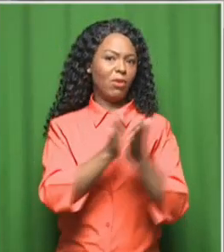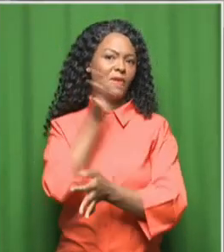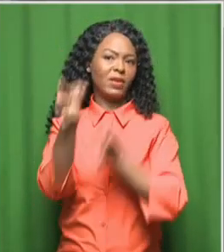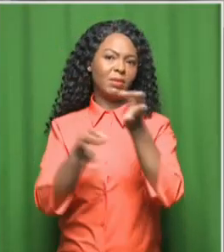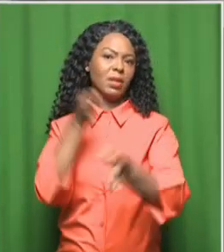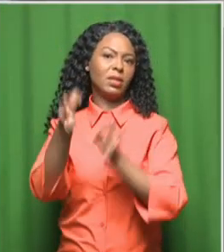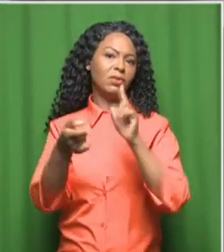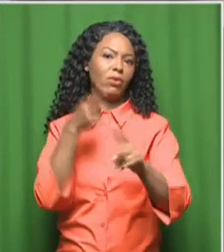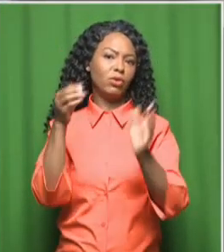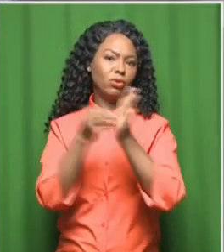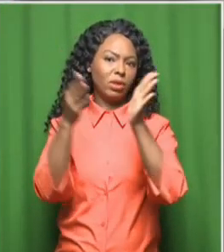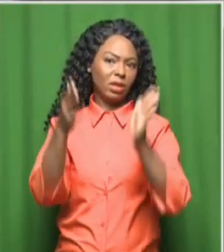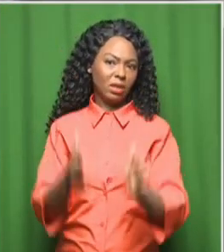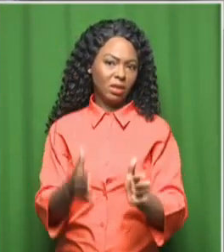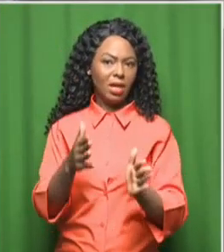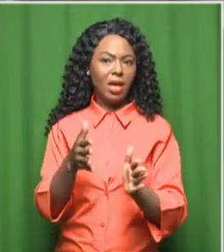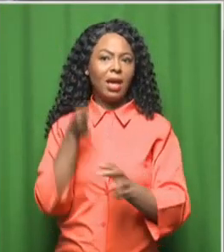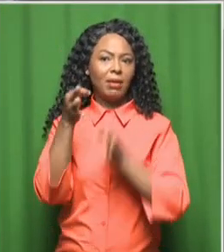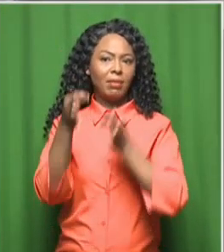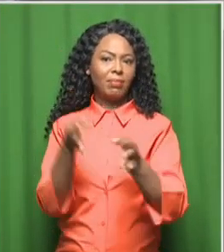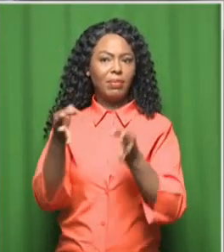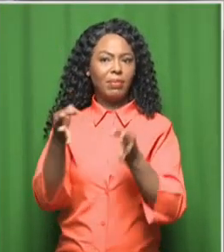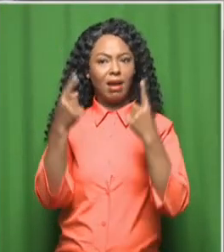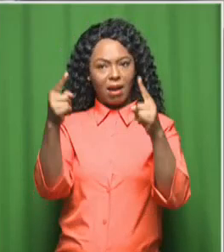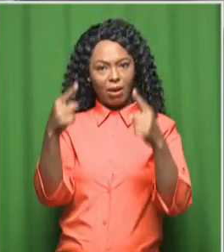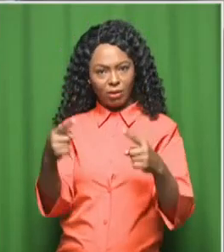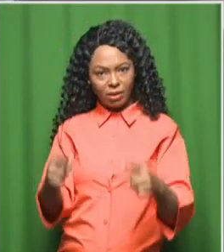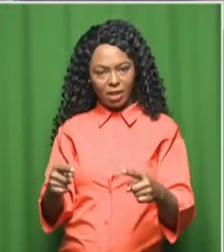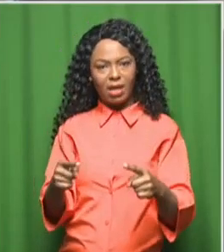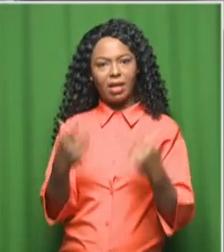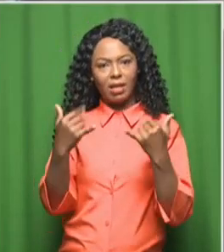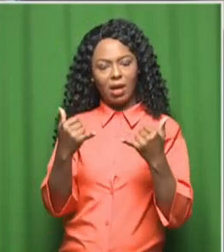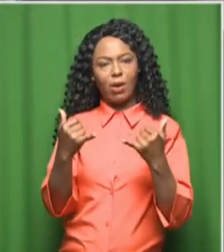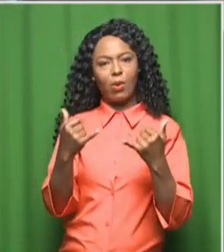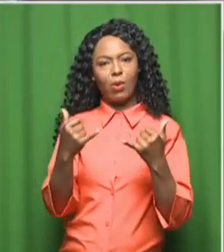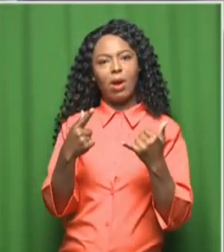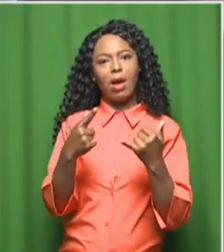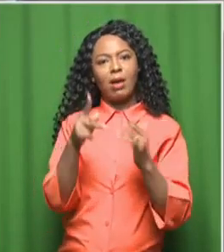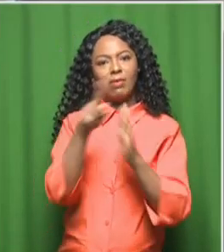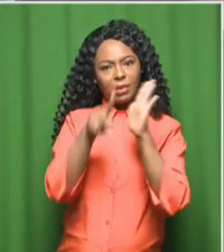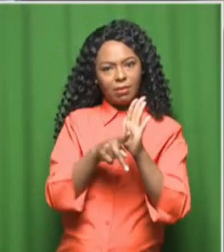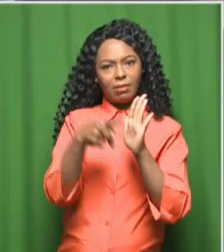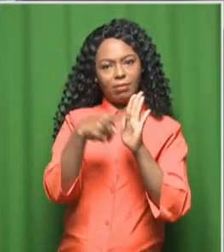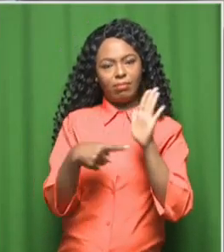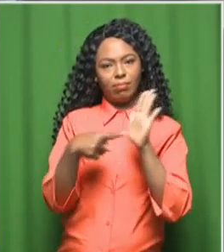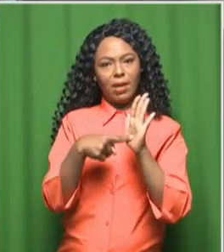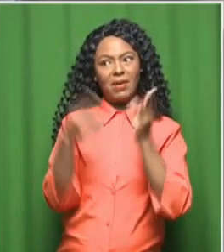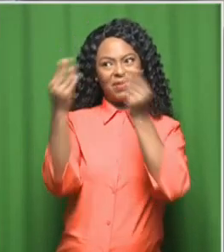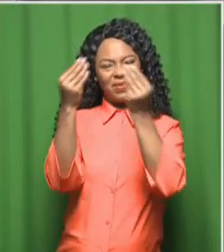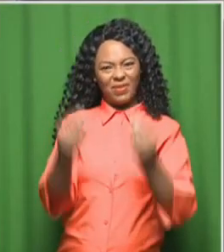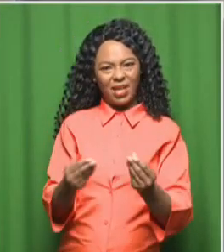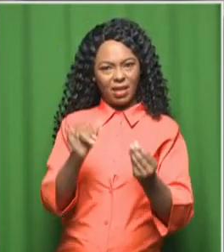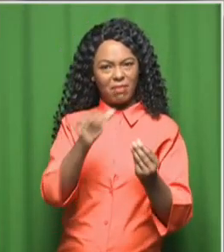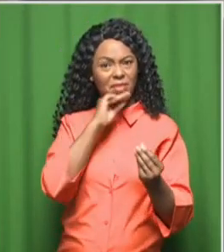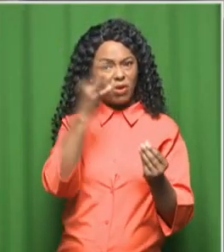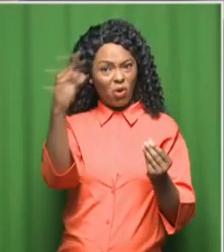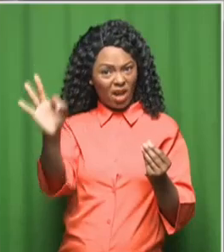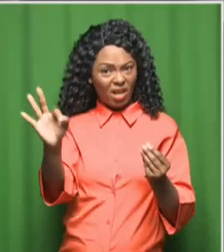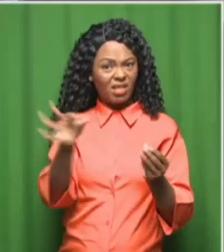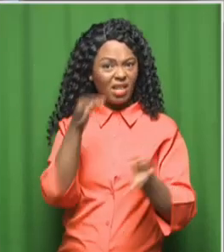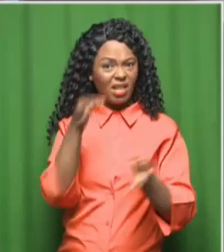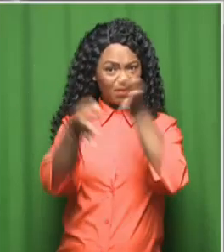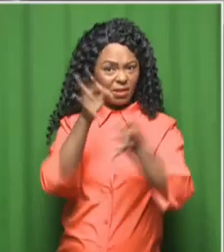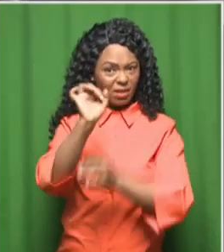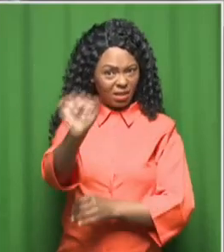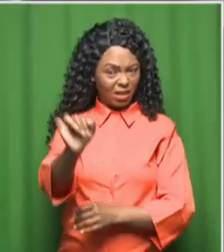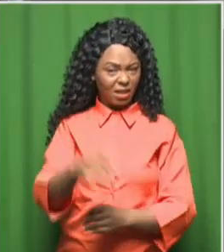in explaining the meaning of counter-cyclical fiscal policy. Are they correct? Yeah, I was just